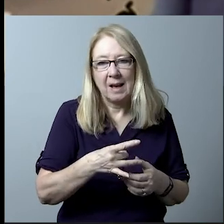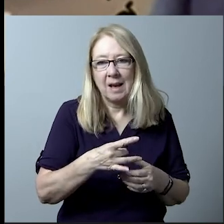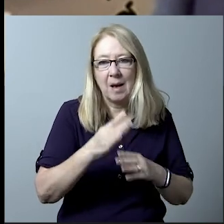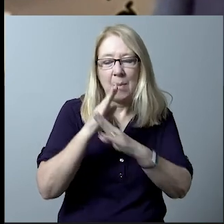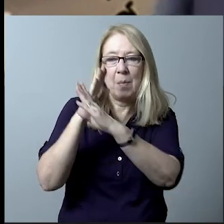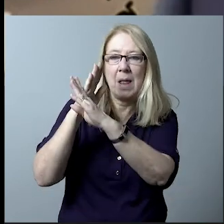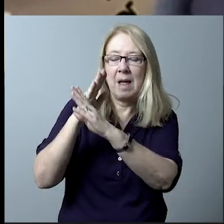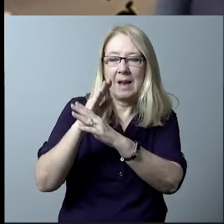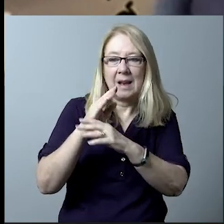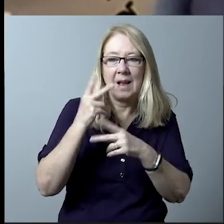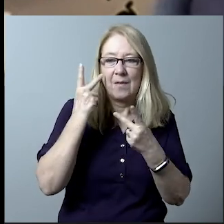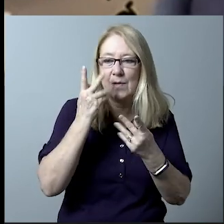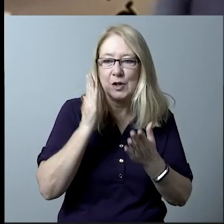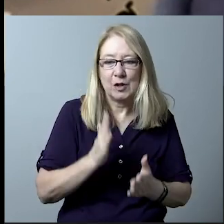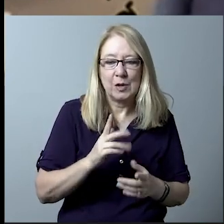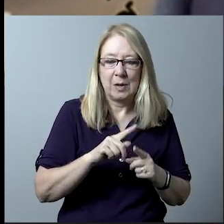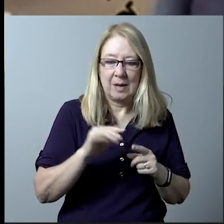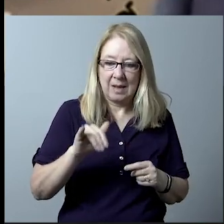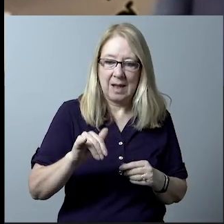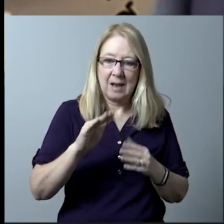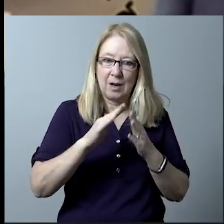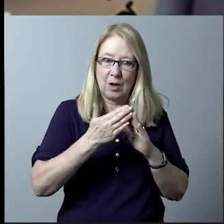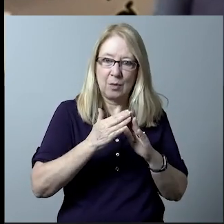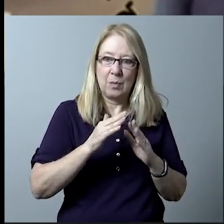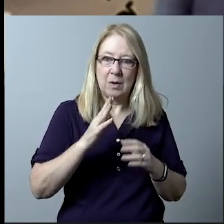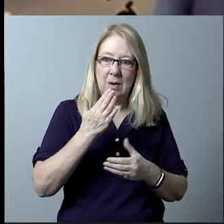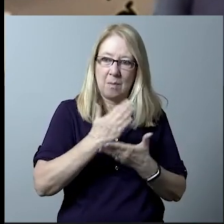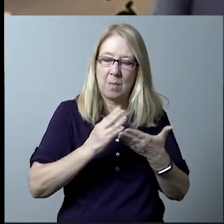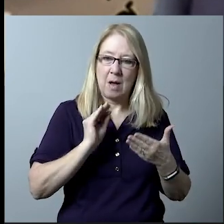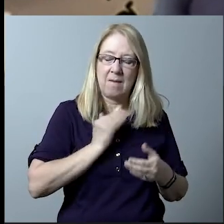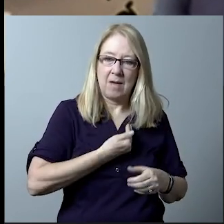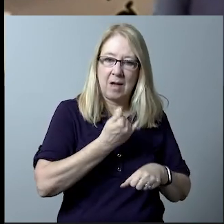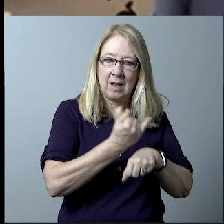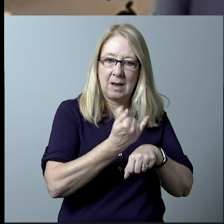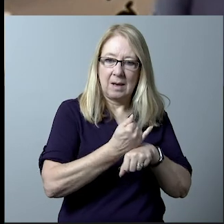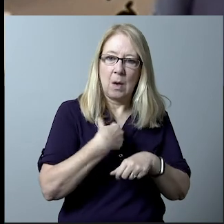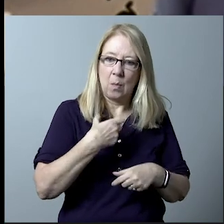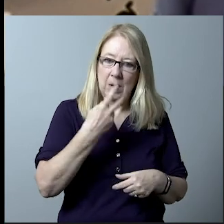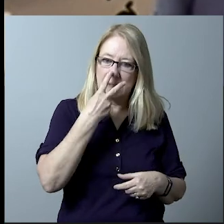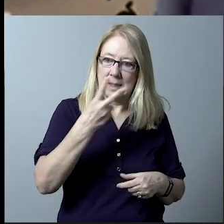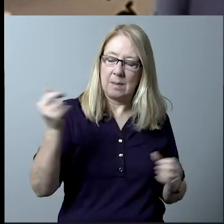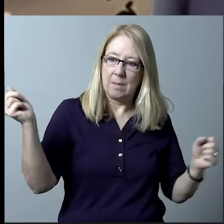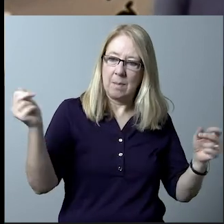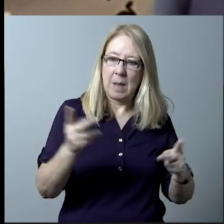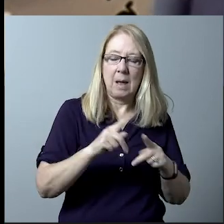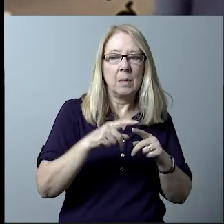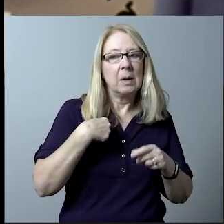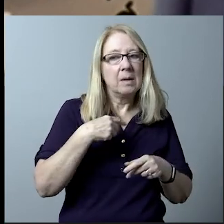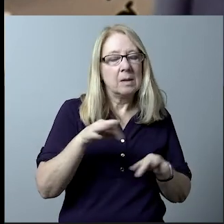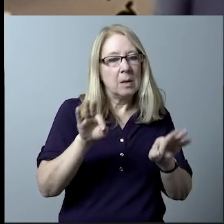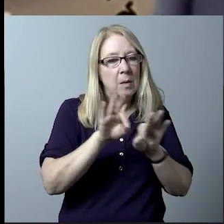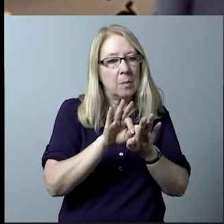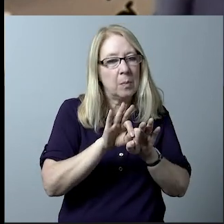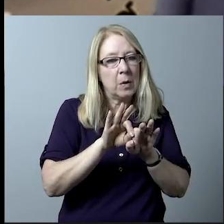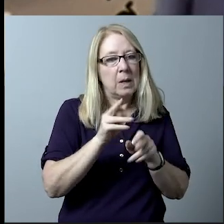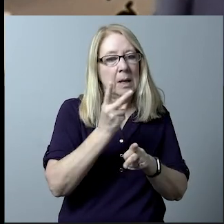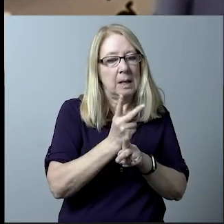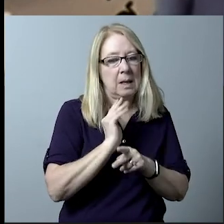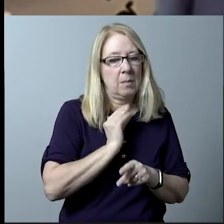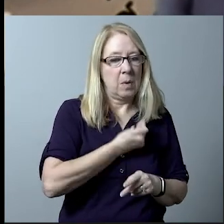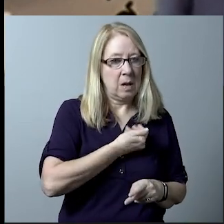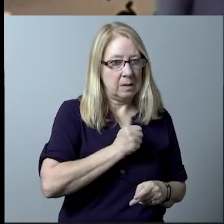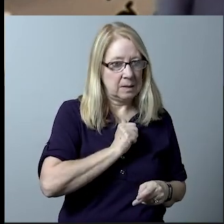that we like to do. I always said our campus is part of our community, so we'd love to see them back, but we want to keep them